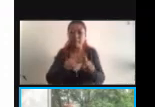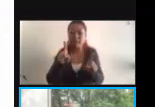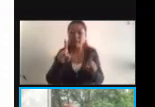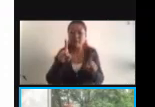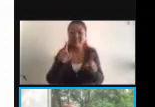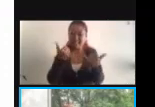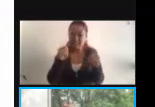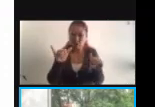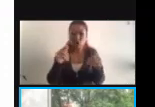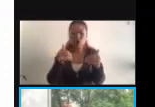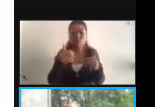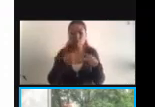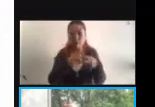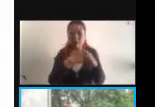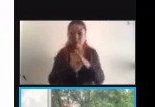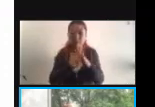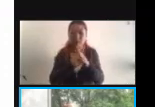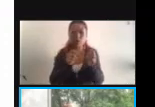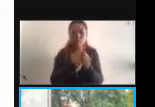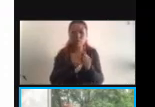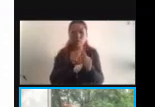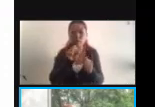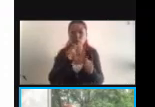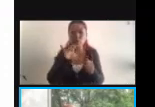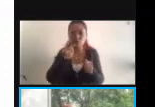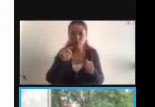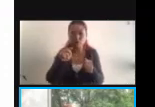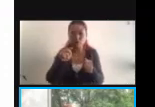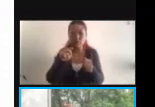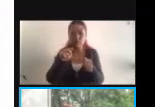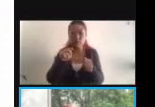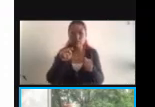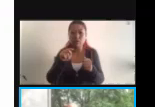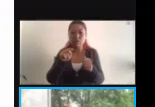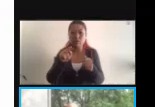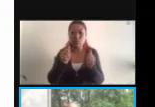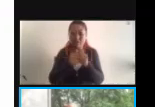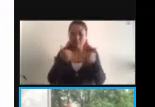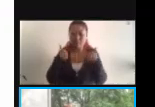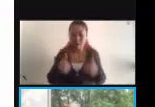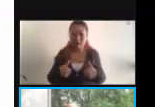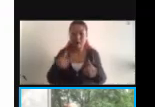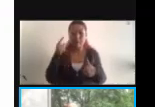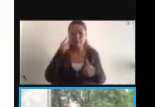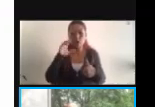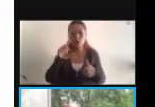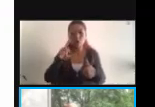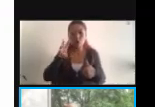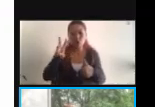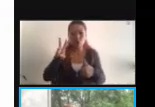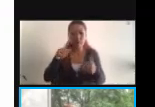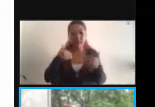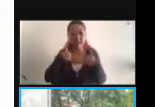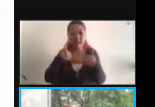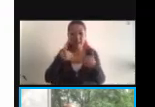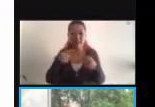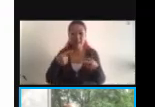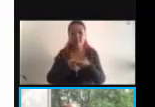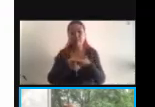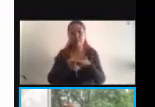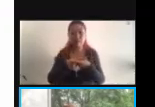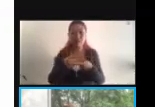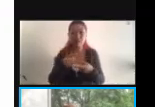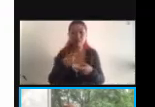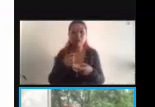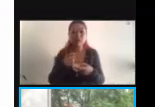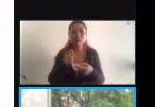There were interferences with some of the body parts of the crew member. They have to custom make some of the, make